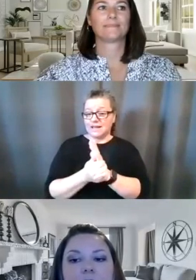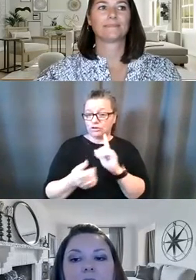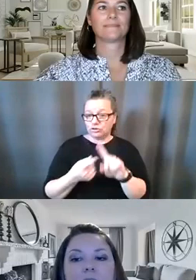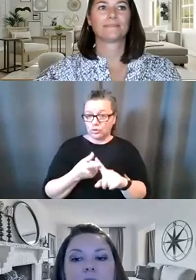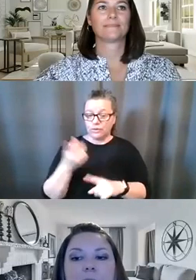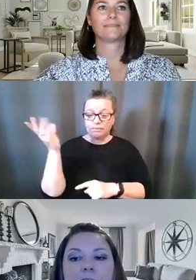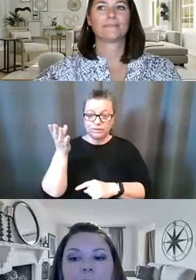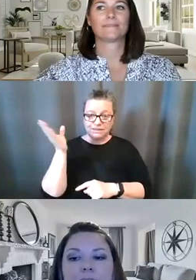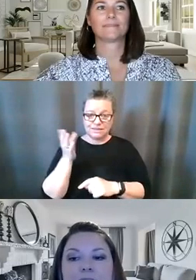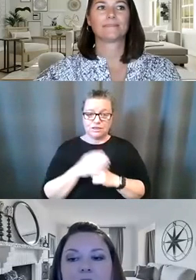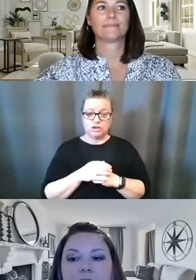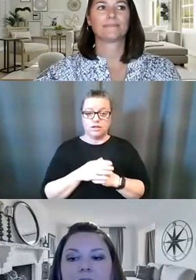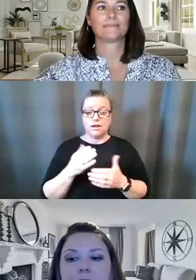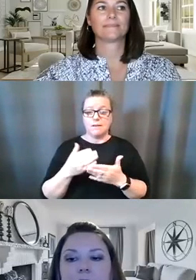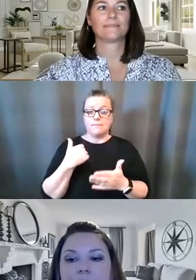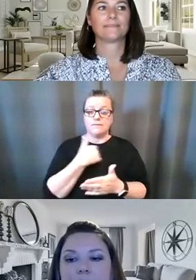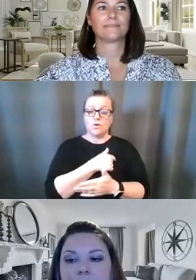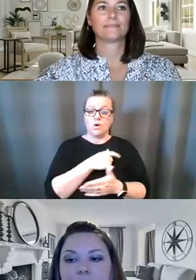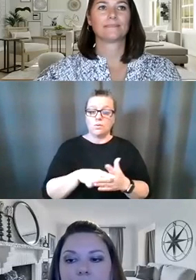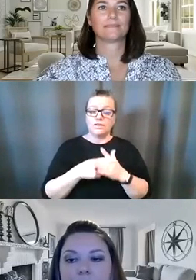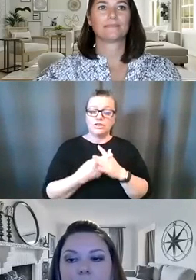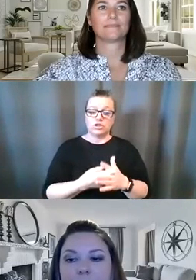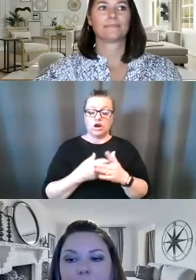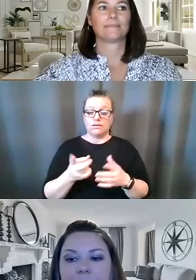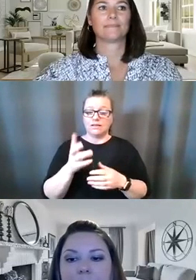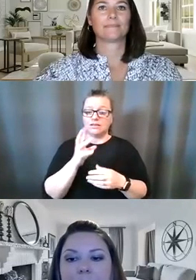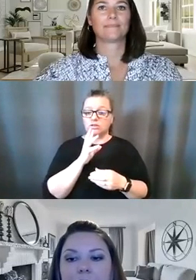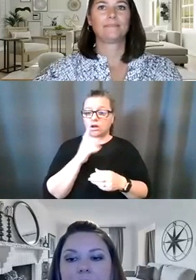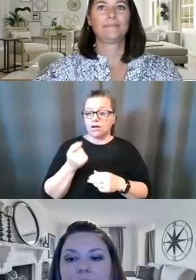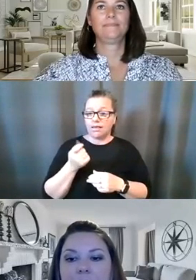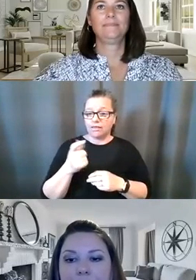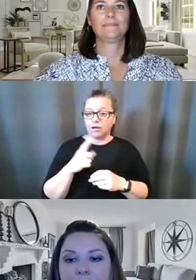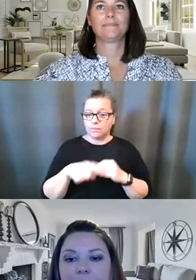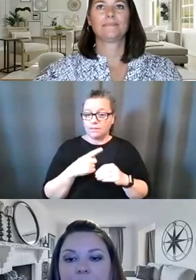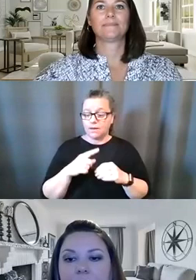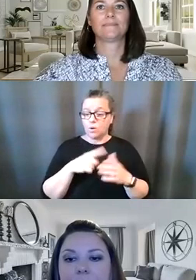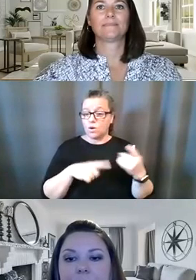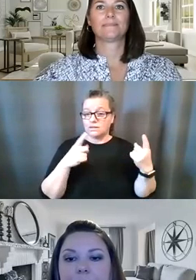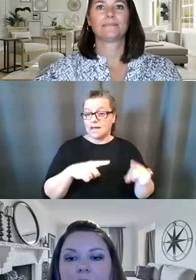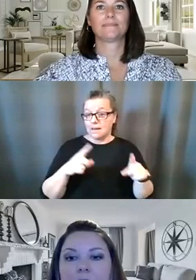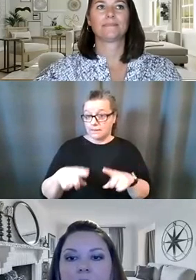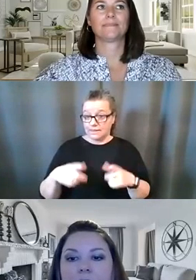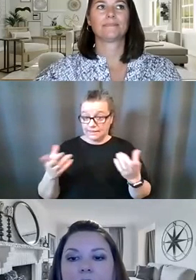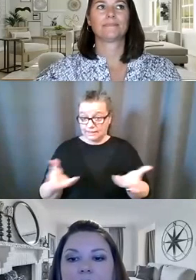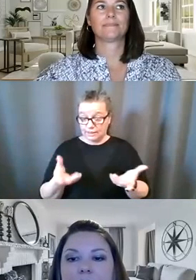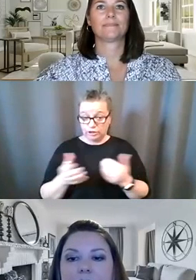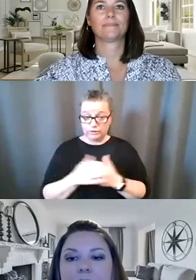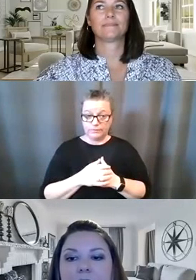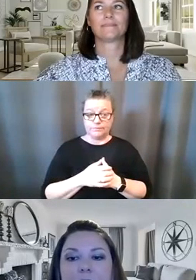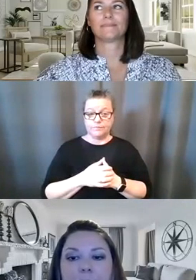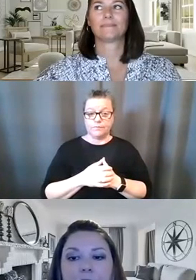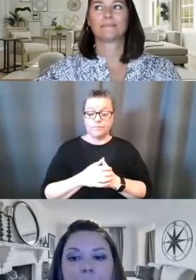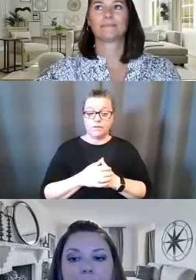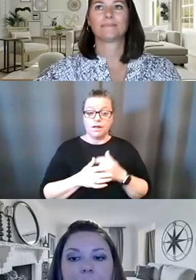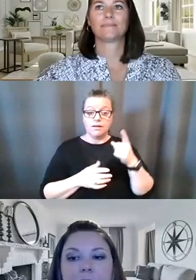presentation. Before we get started, let's talk a little bit about what's happening here. This